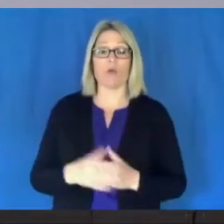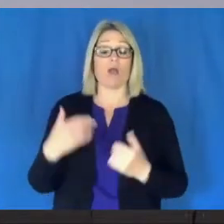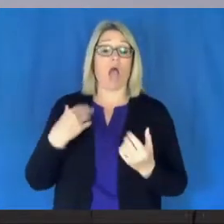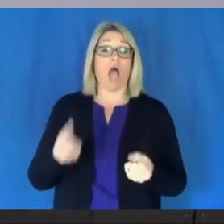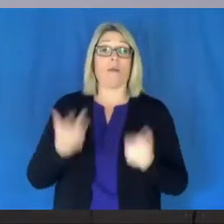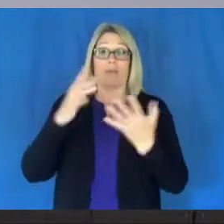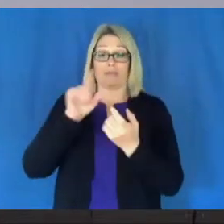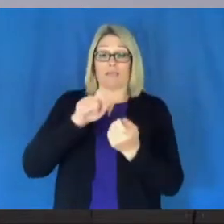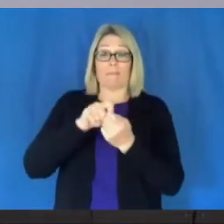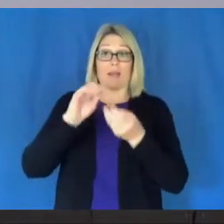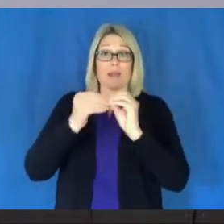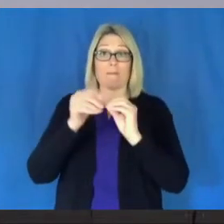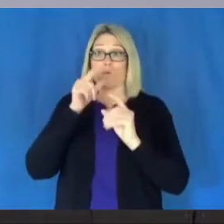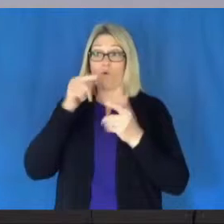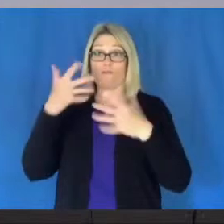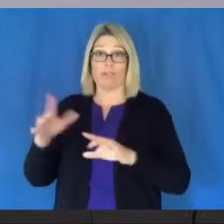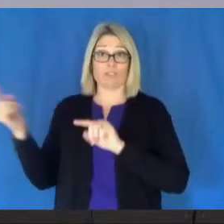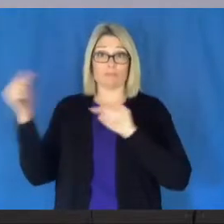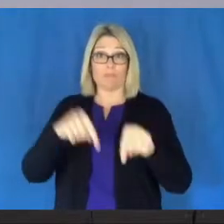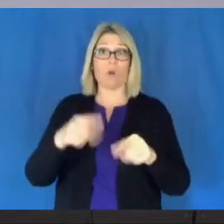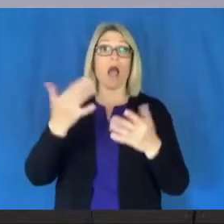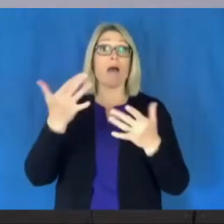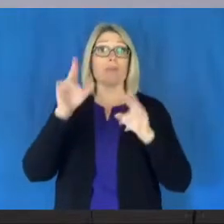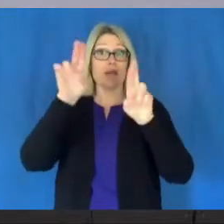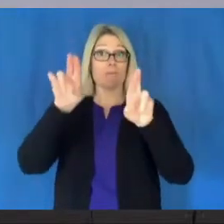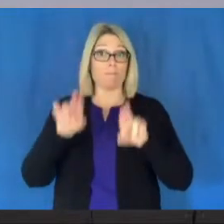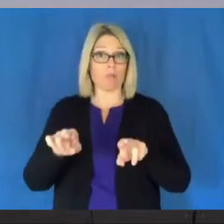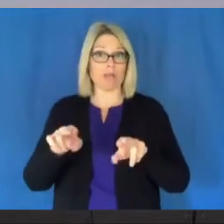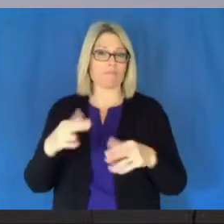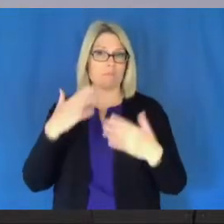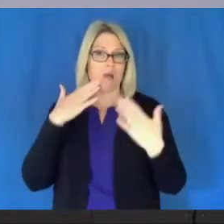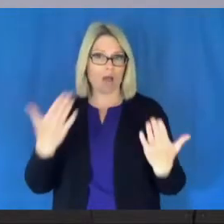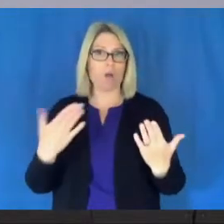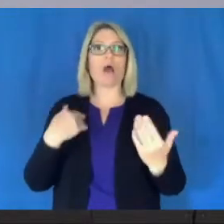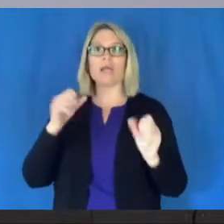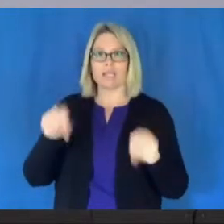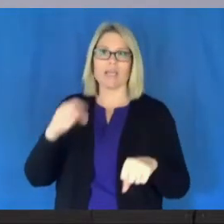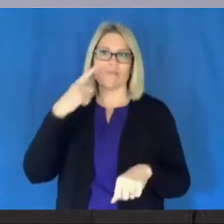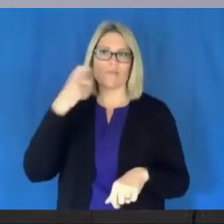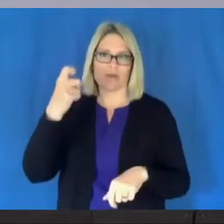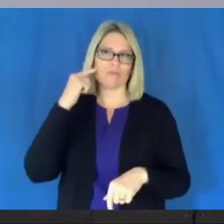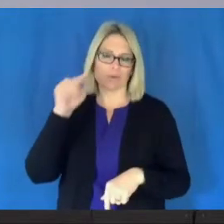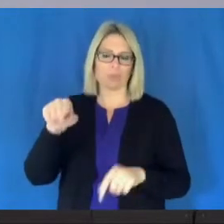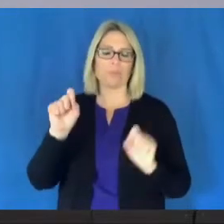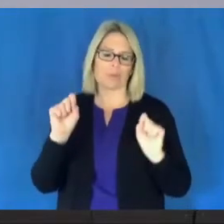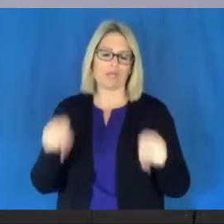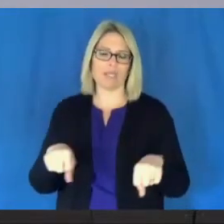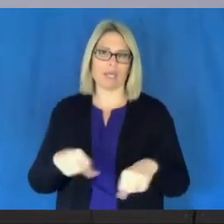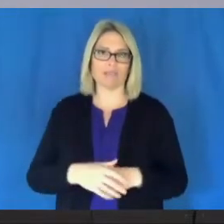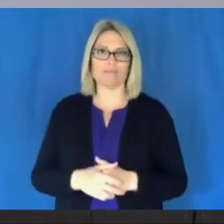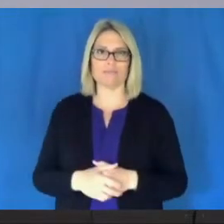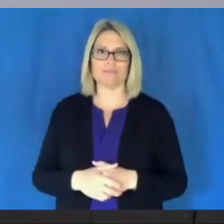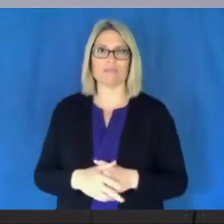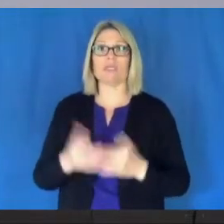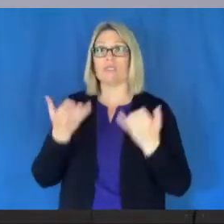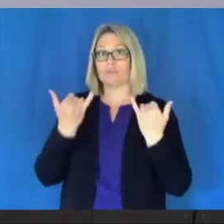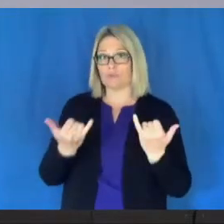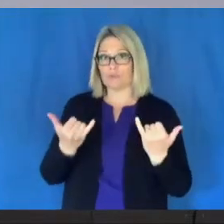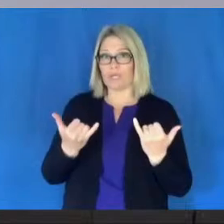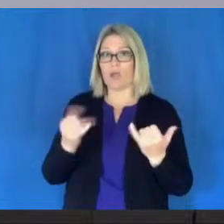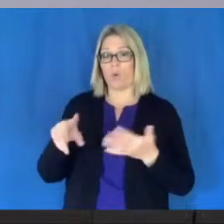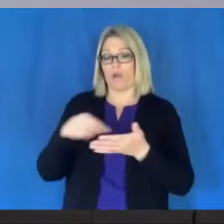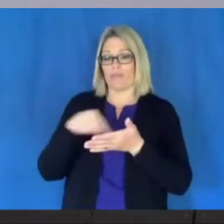exactly in terms of the applications, Louise, but we can certainly get that for you today or this